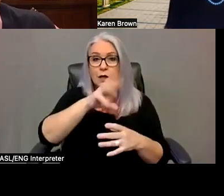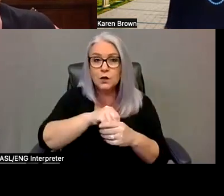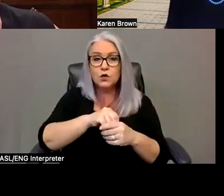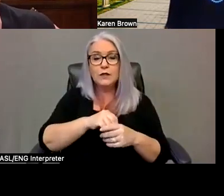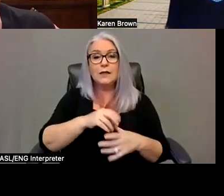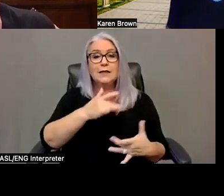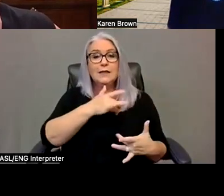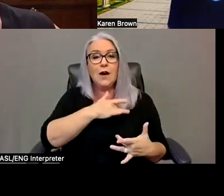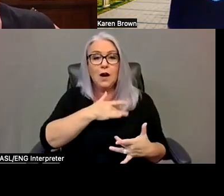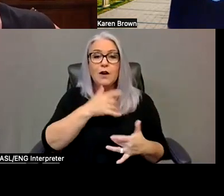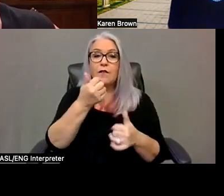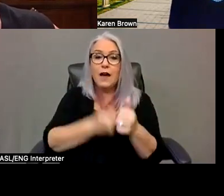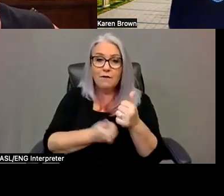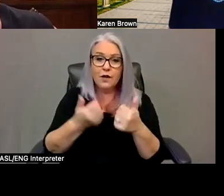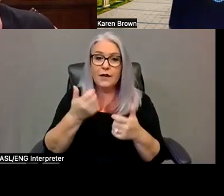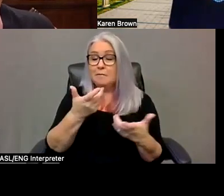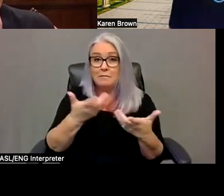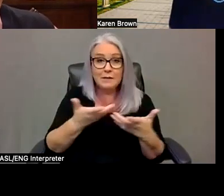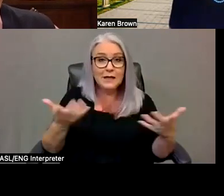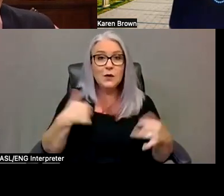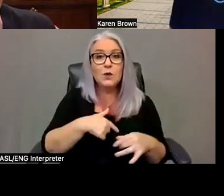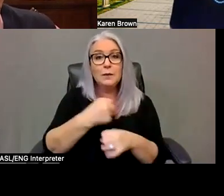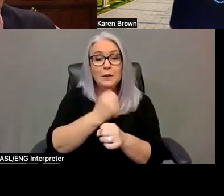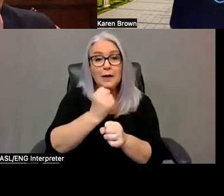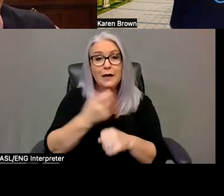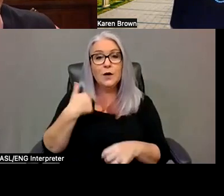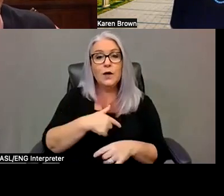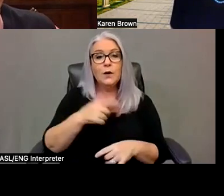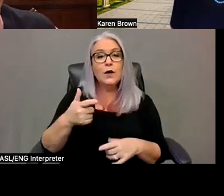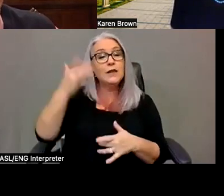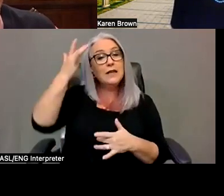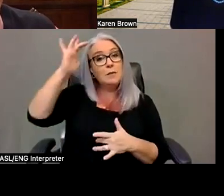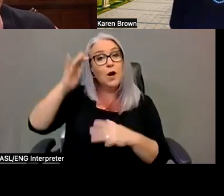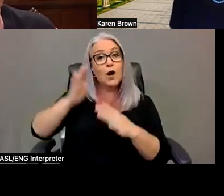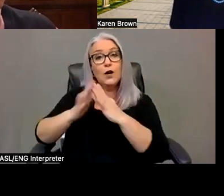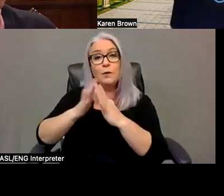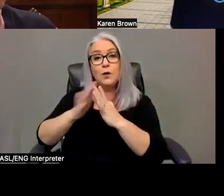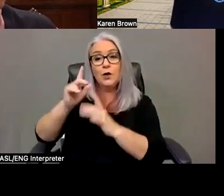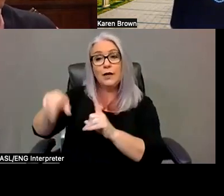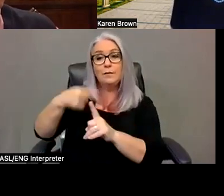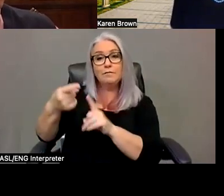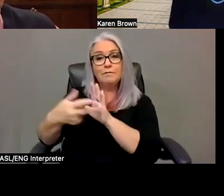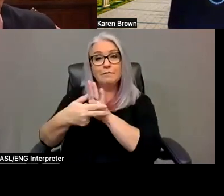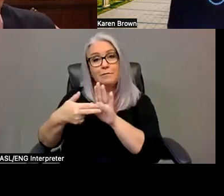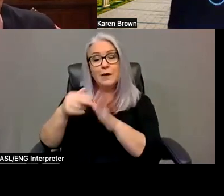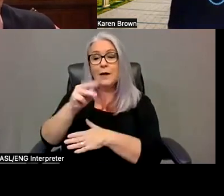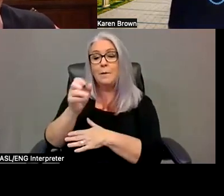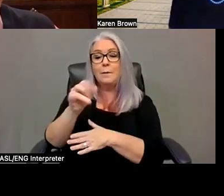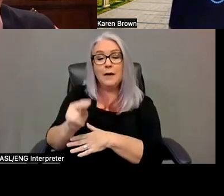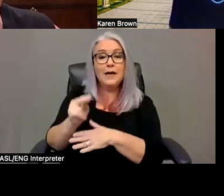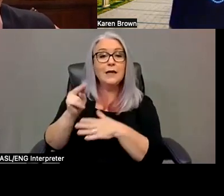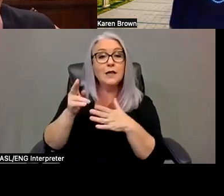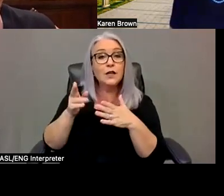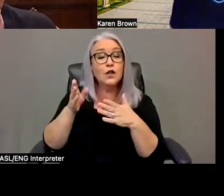make. Tarrytown was just named Bronze Level Climate Smart Community, and Main Street was voted Best in Westchester